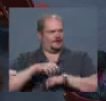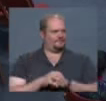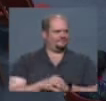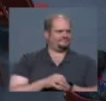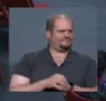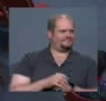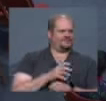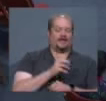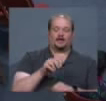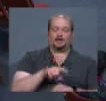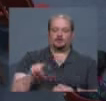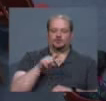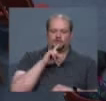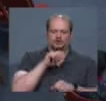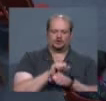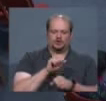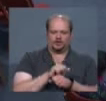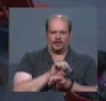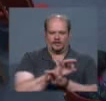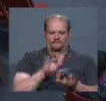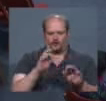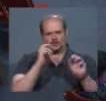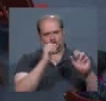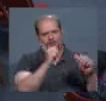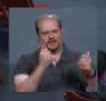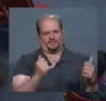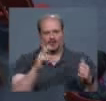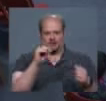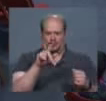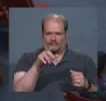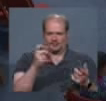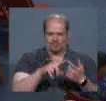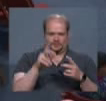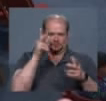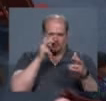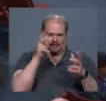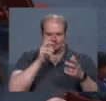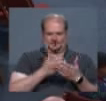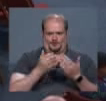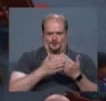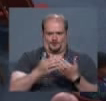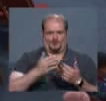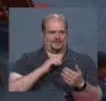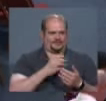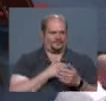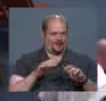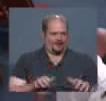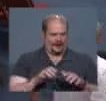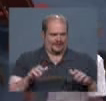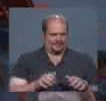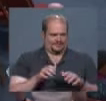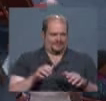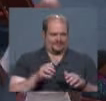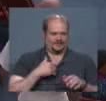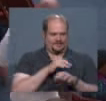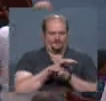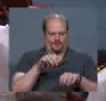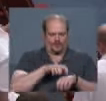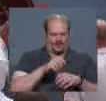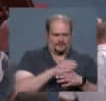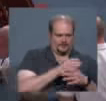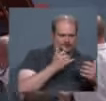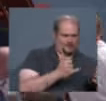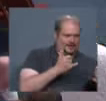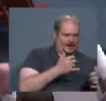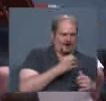good. And you are certainly free to leave now unless you'd like to listen to the rest of our activities. Get a little bit of free time between now